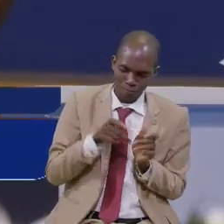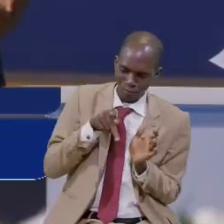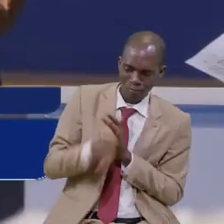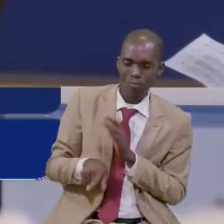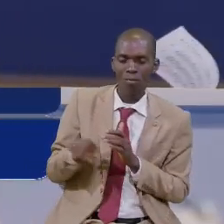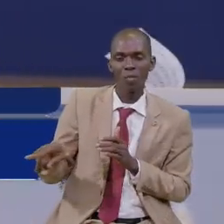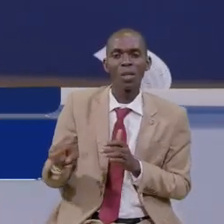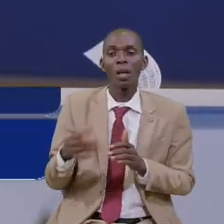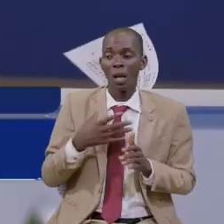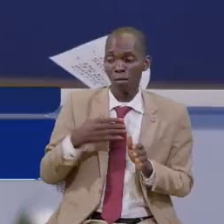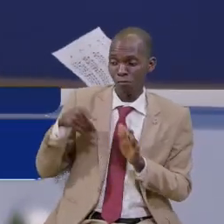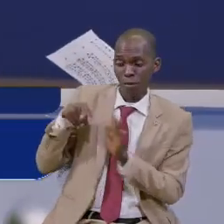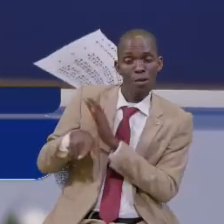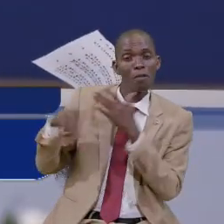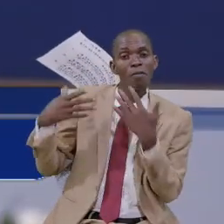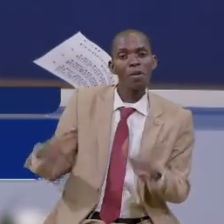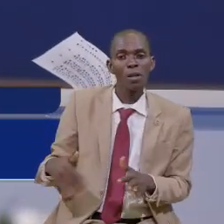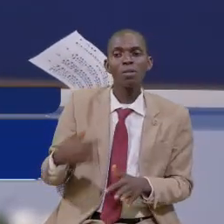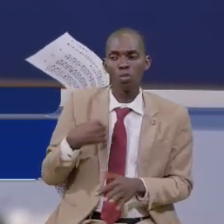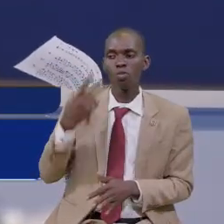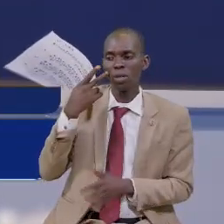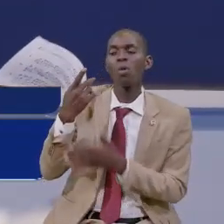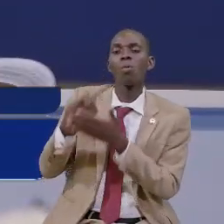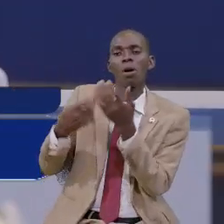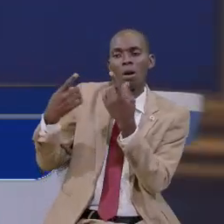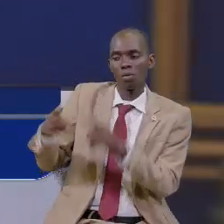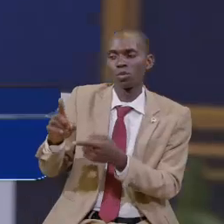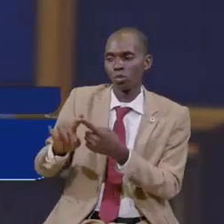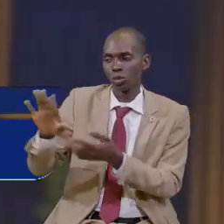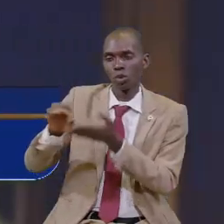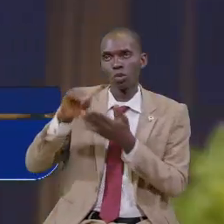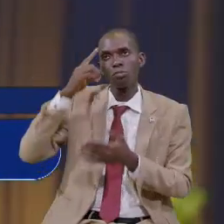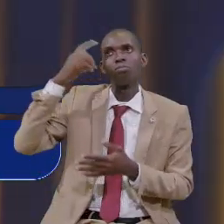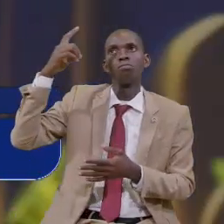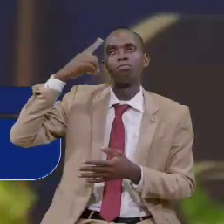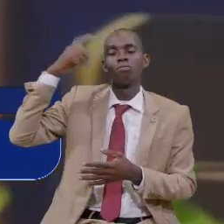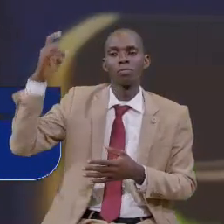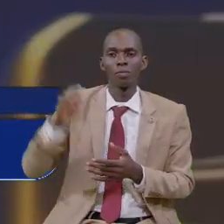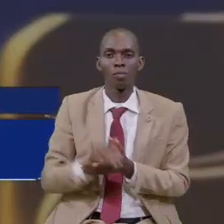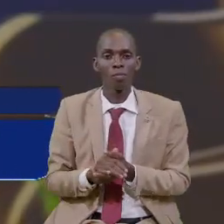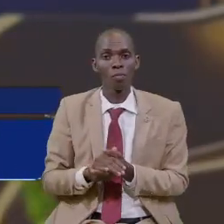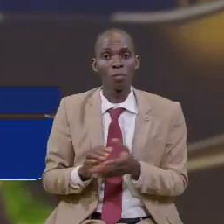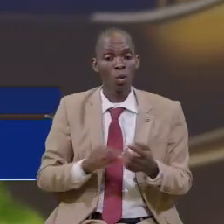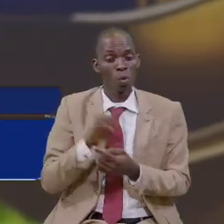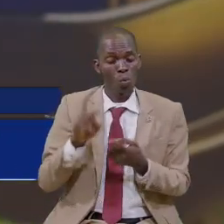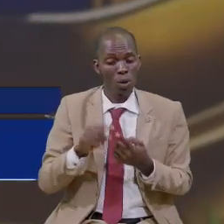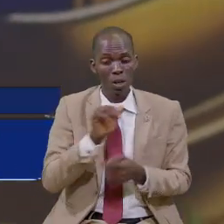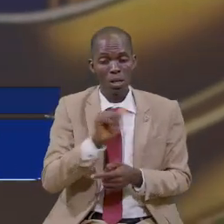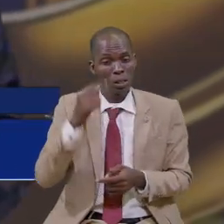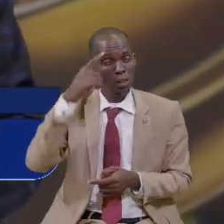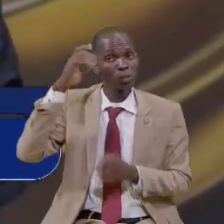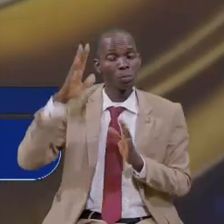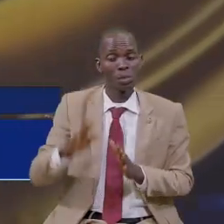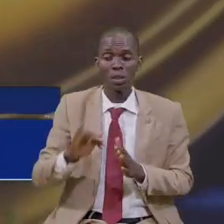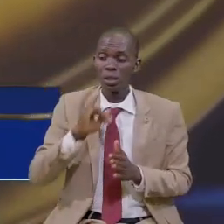what becomes of the dream. When the dreamer is killed,